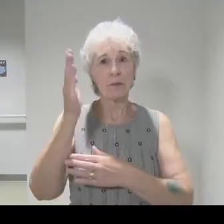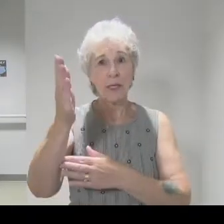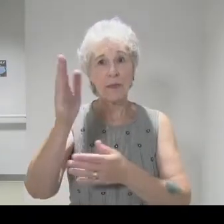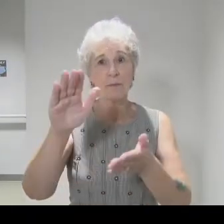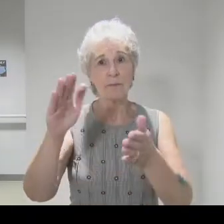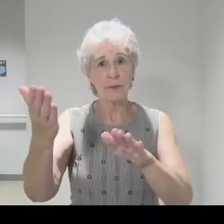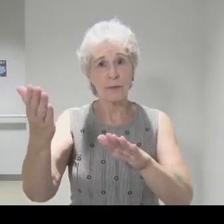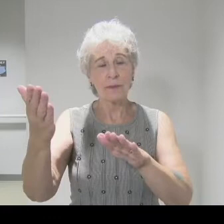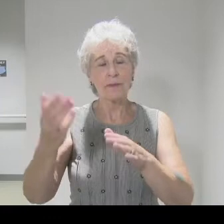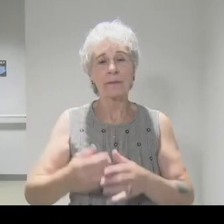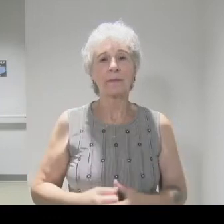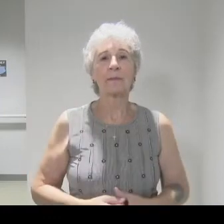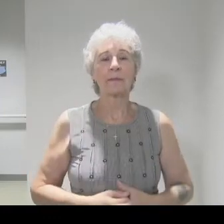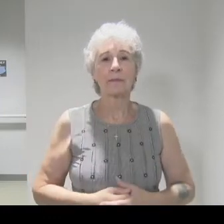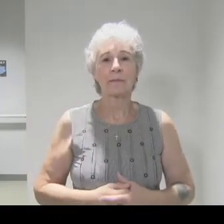snuffed out, Lord.